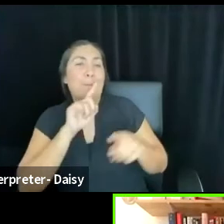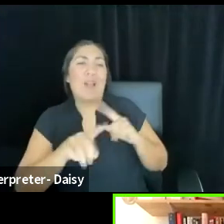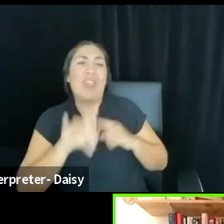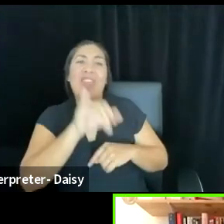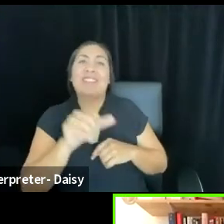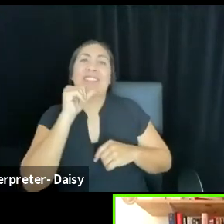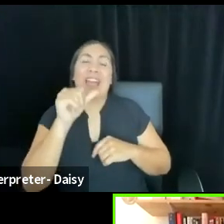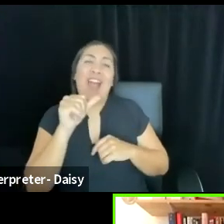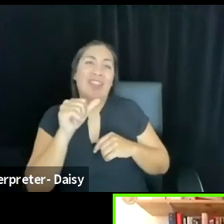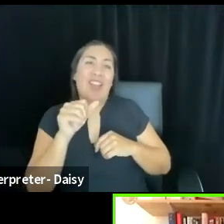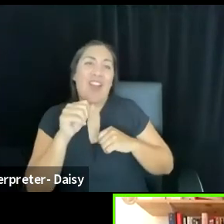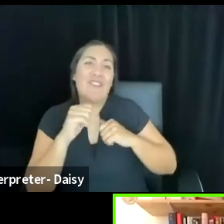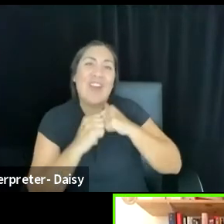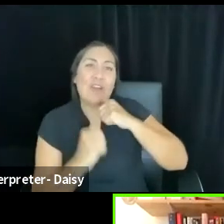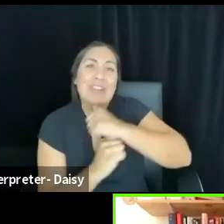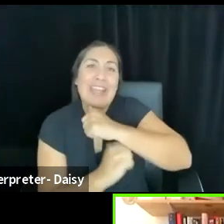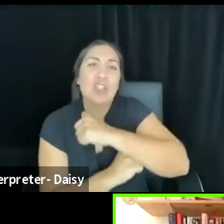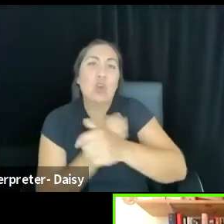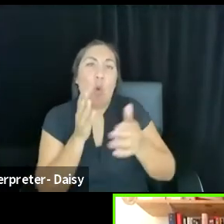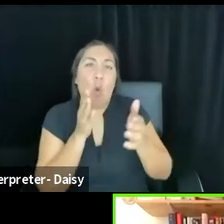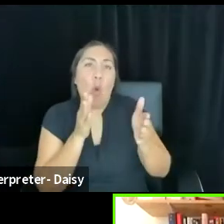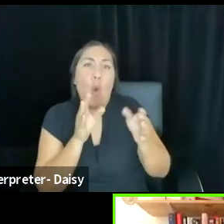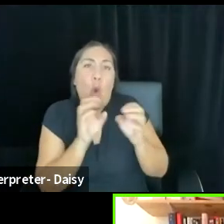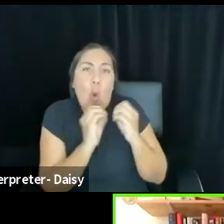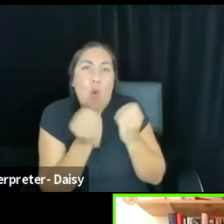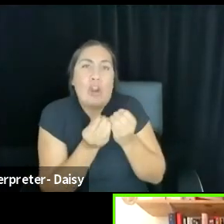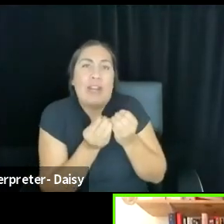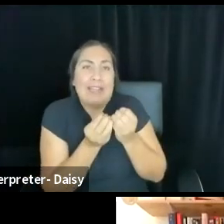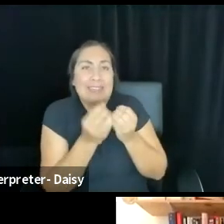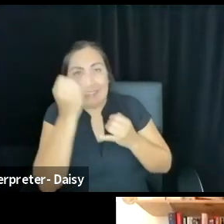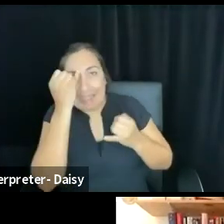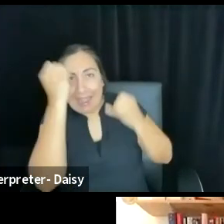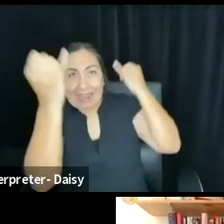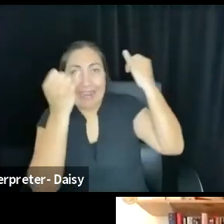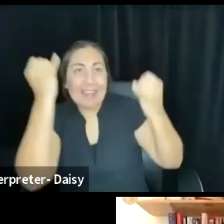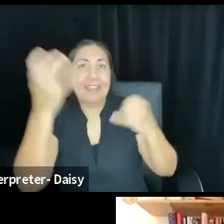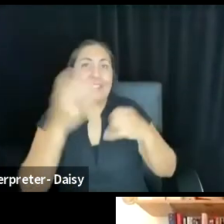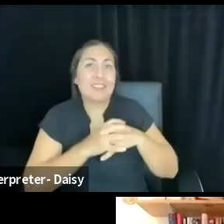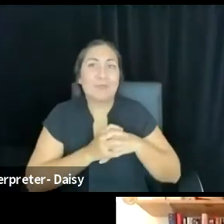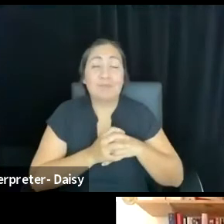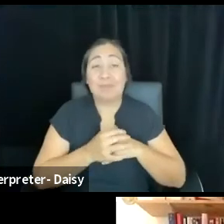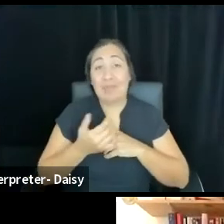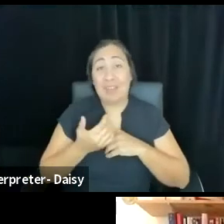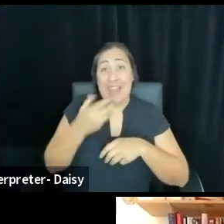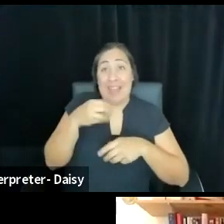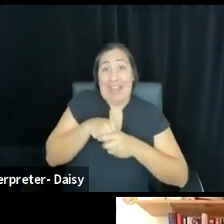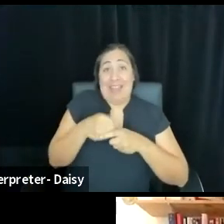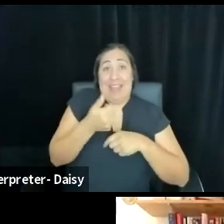idea that we're, that I see messaged in any kind of transparent way.